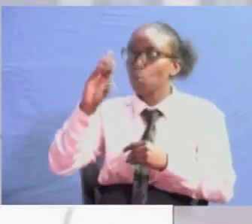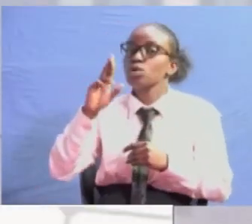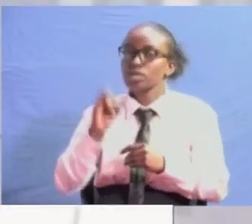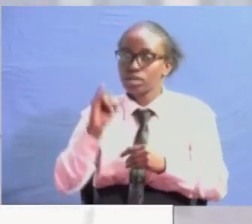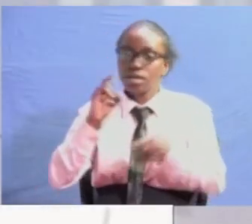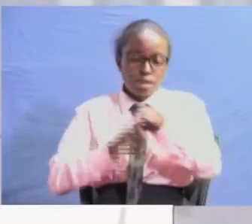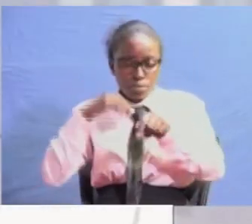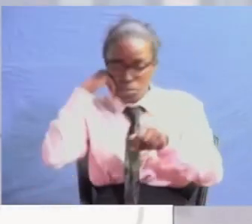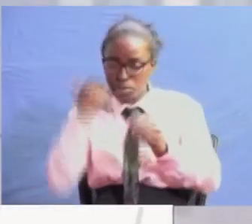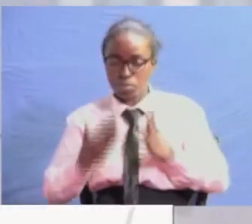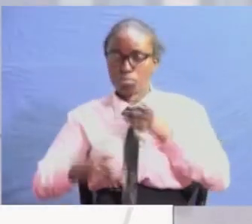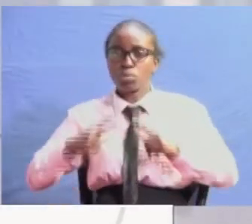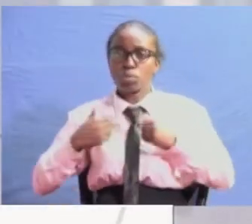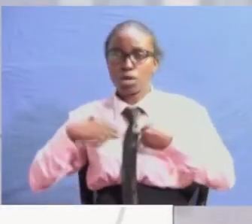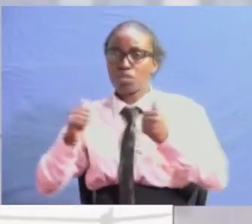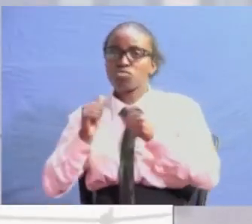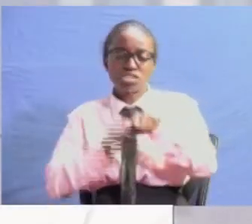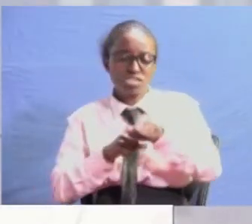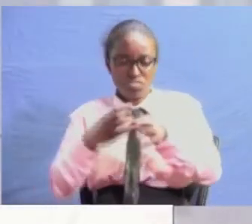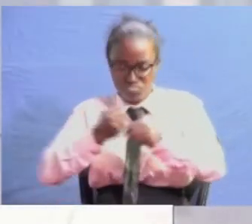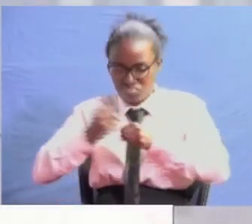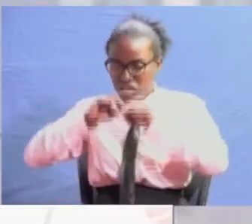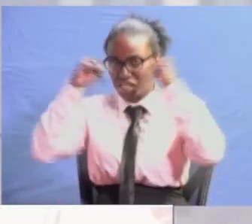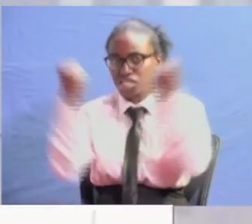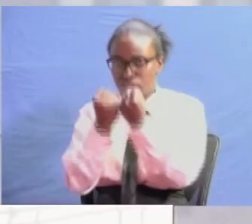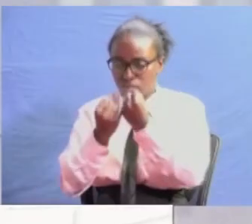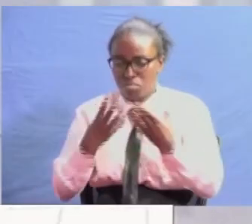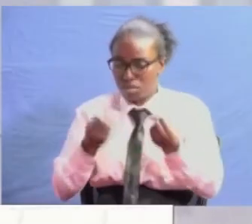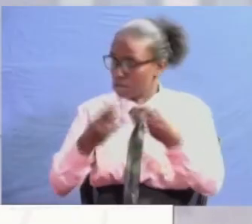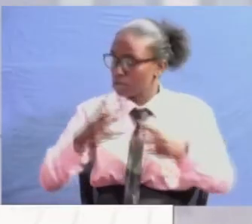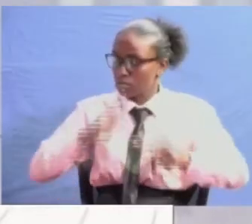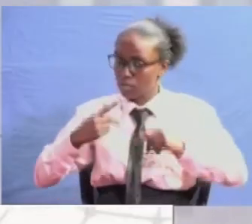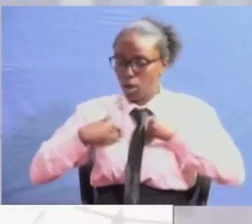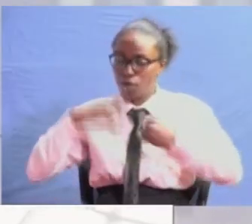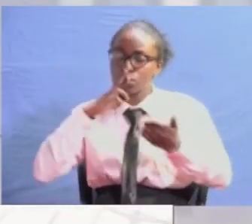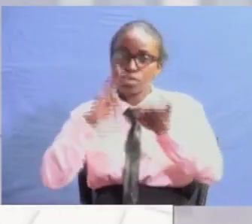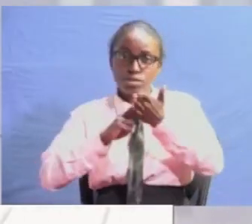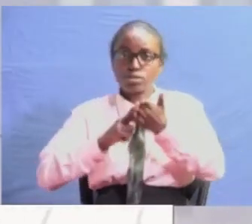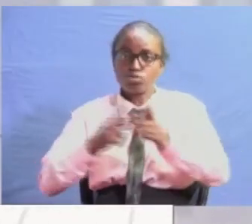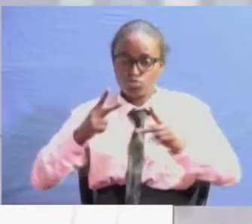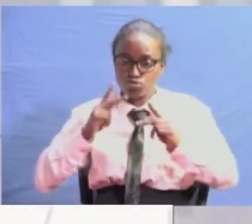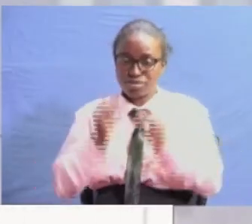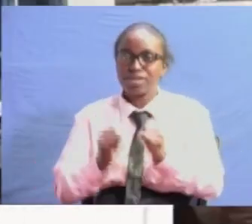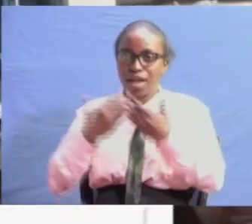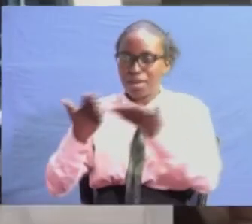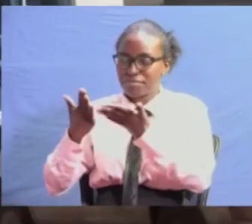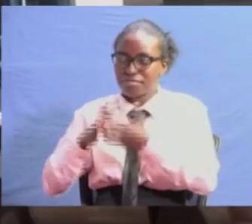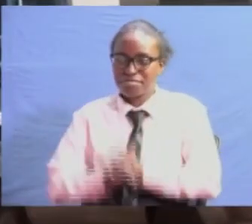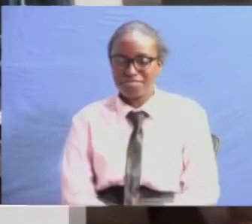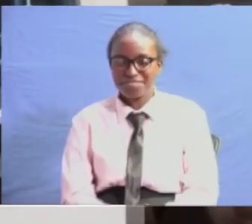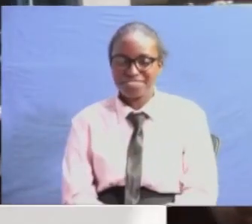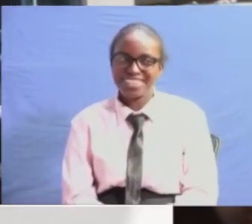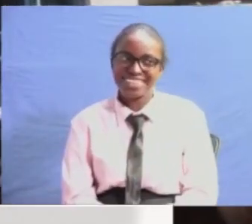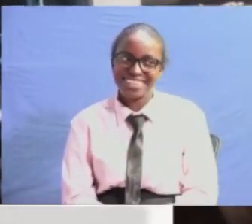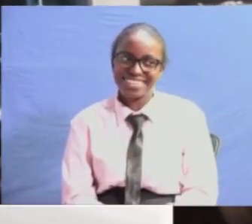has put a strain on the system, with many individuals yet to register for the new health insurance scheme.